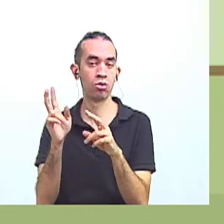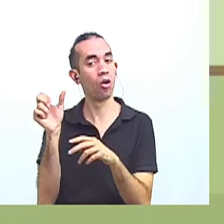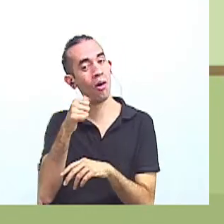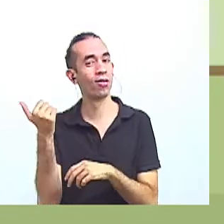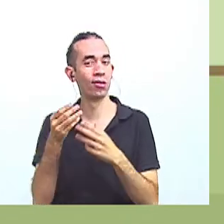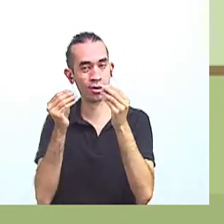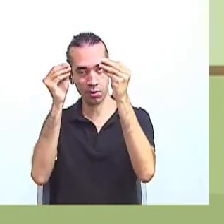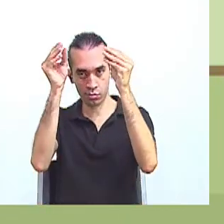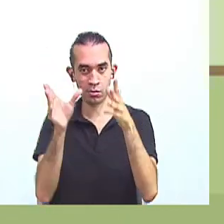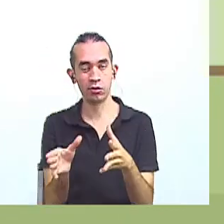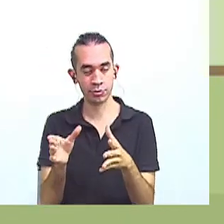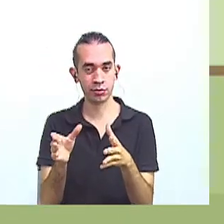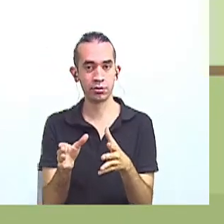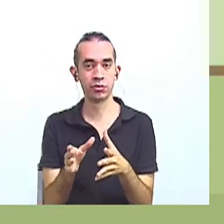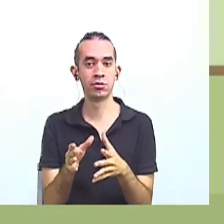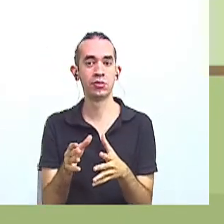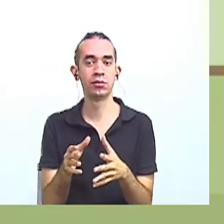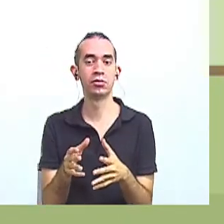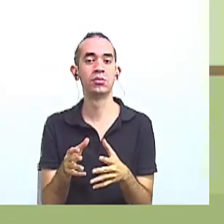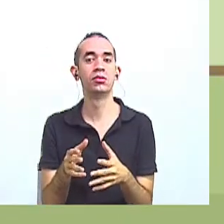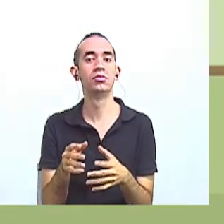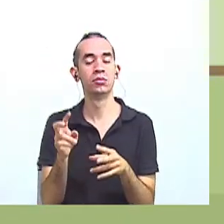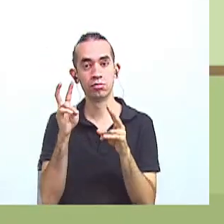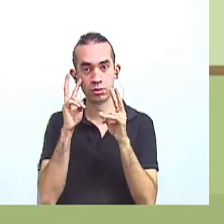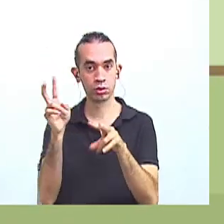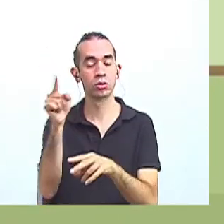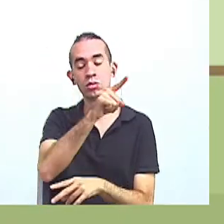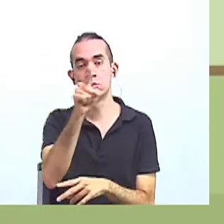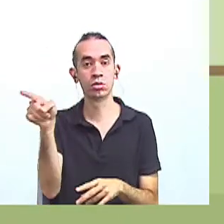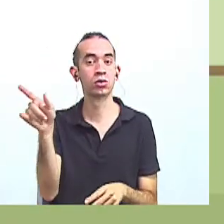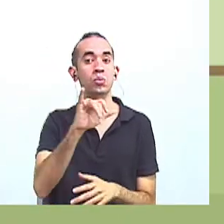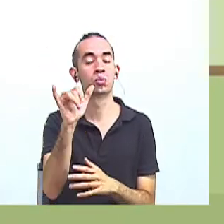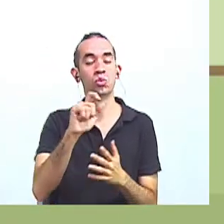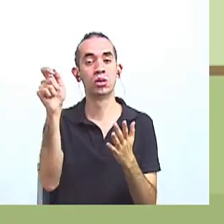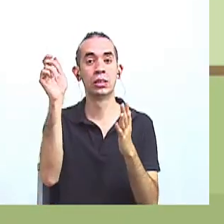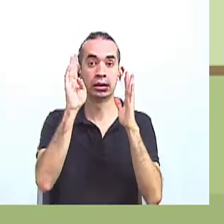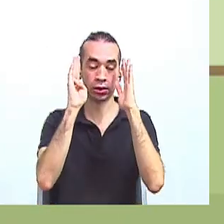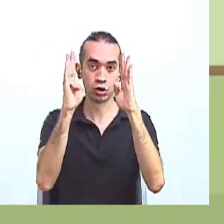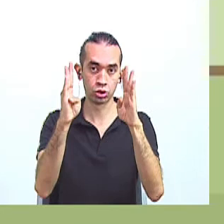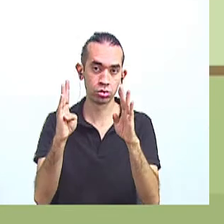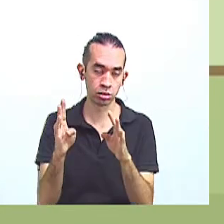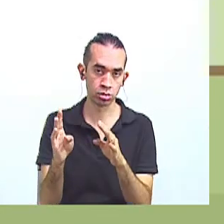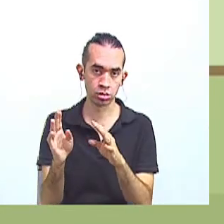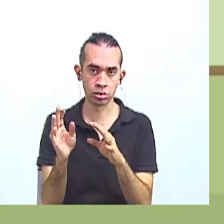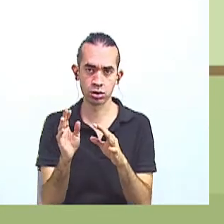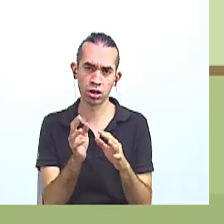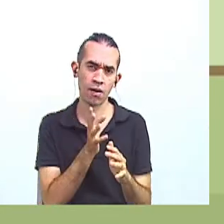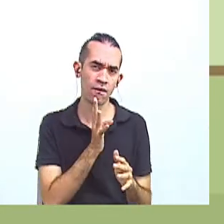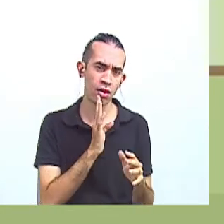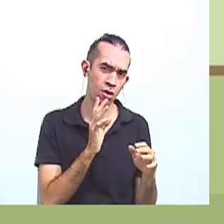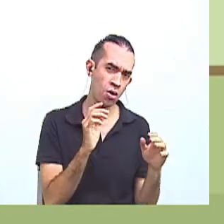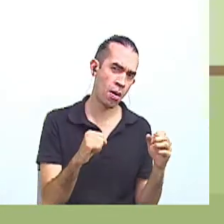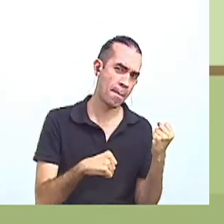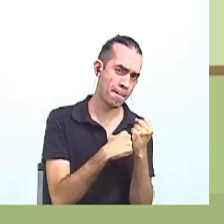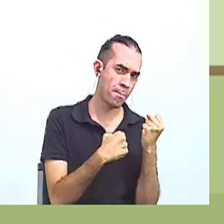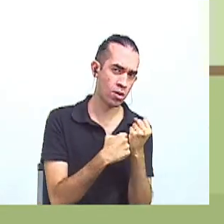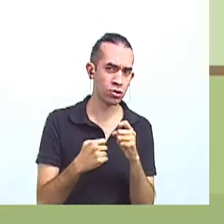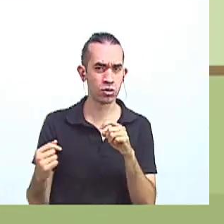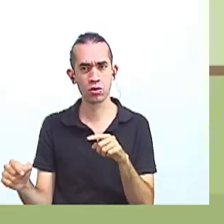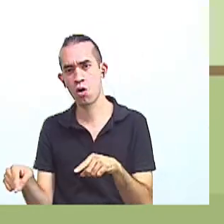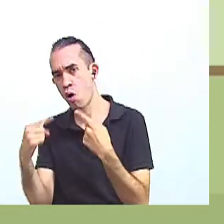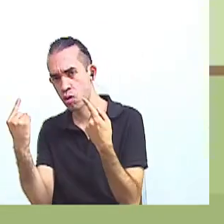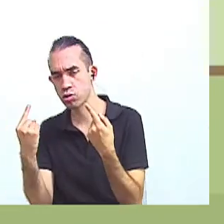different teacher, and this time I want you to, again, pay attention. Is she talking about the pros, the cons, or